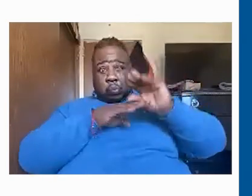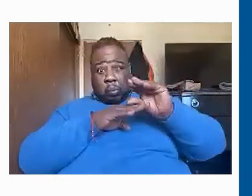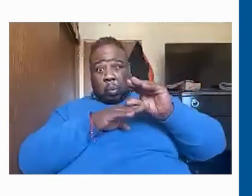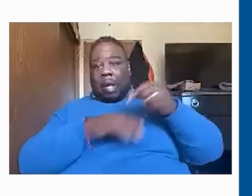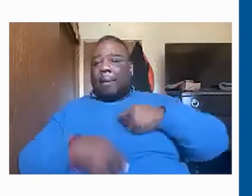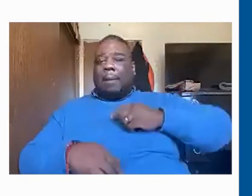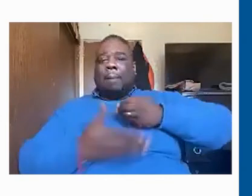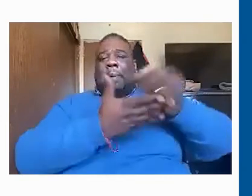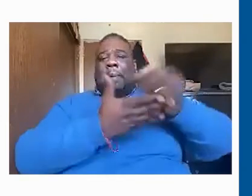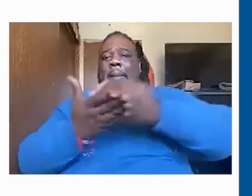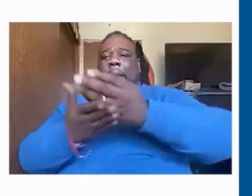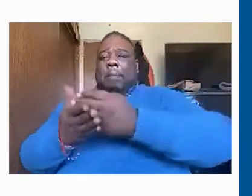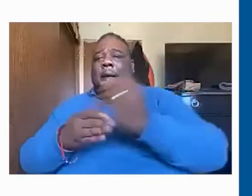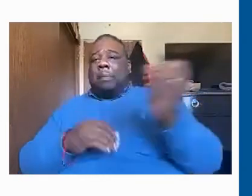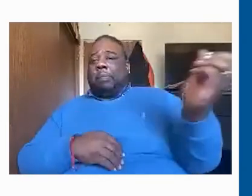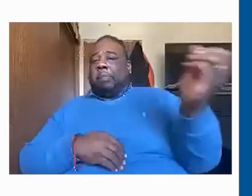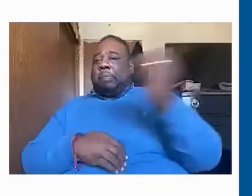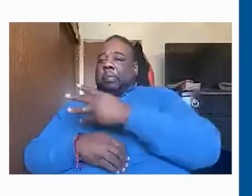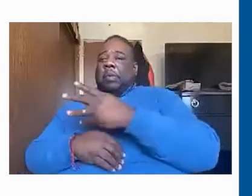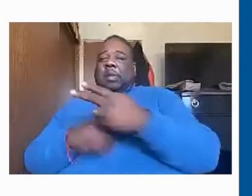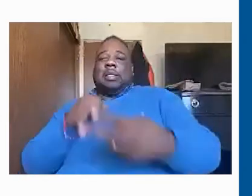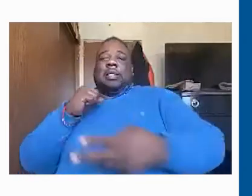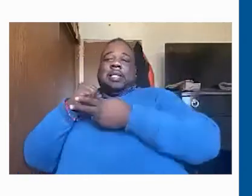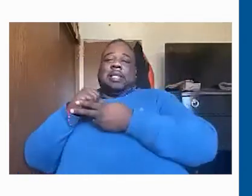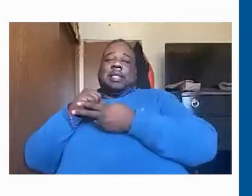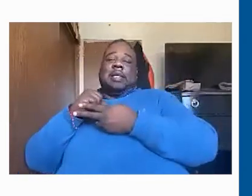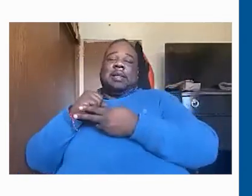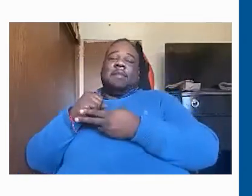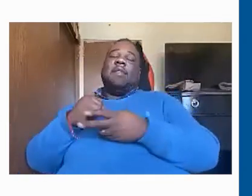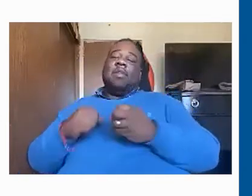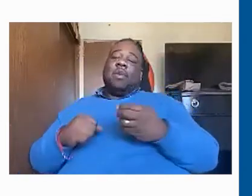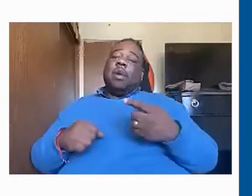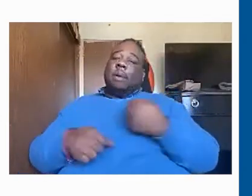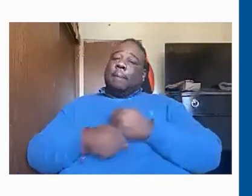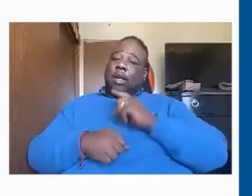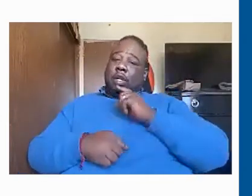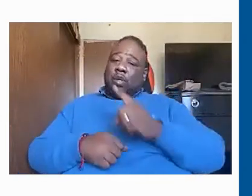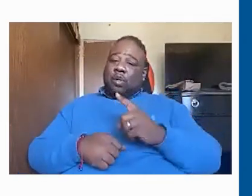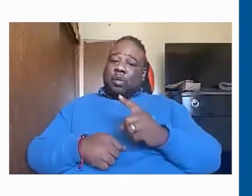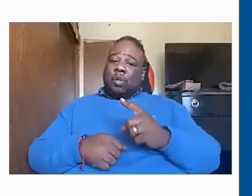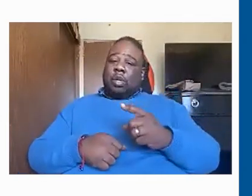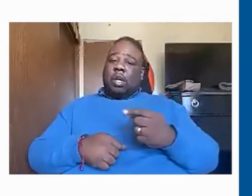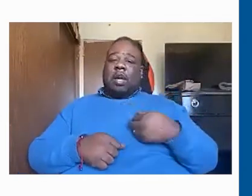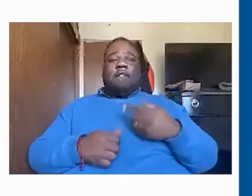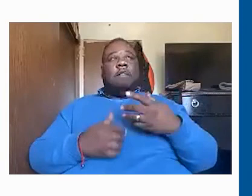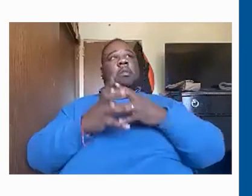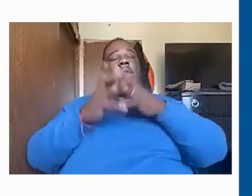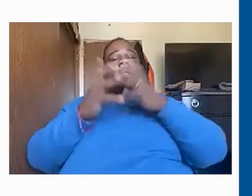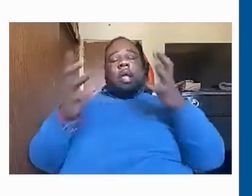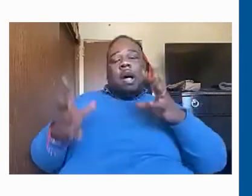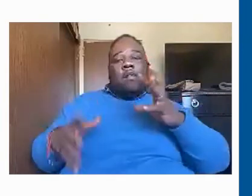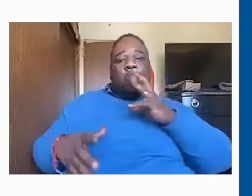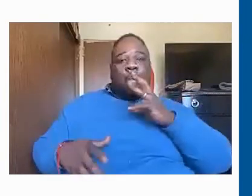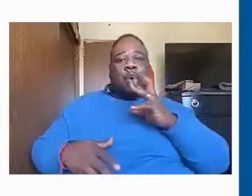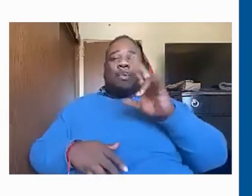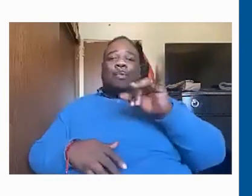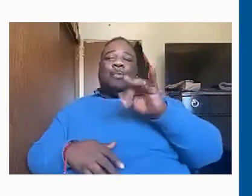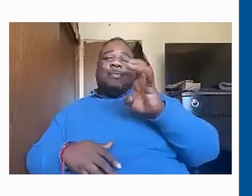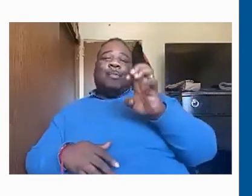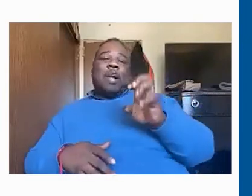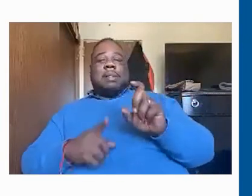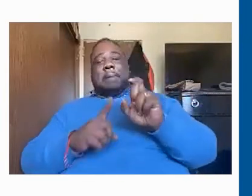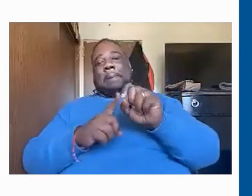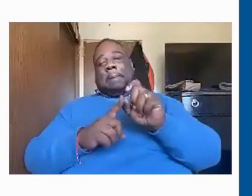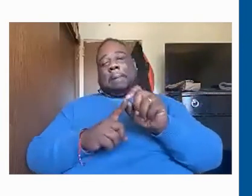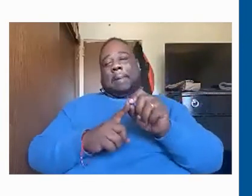hunkering down. So I made sure we had cases of water and rice and beans. Anytime I saw these things on